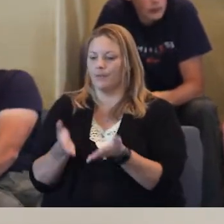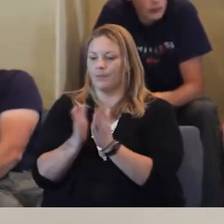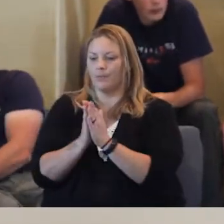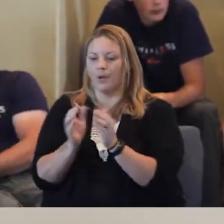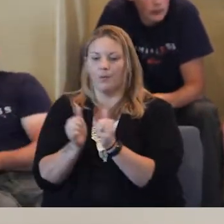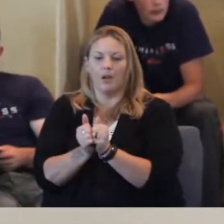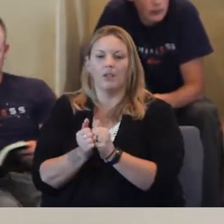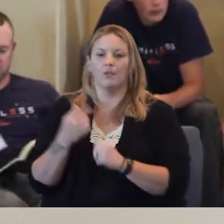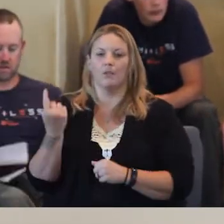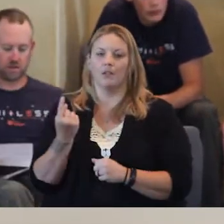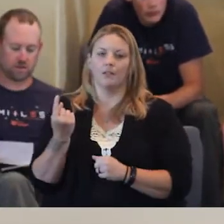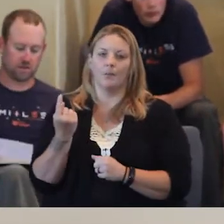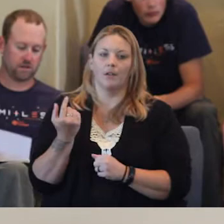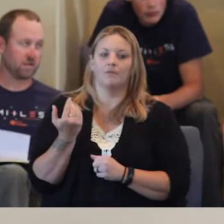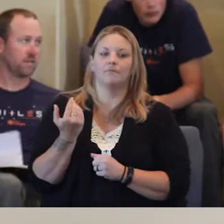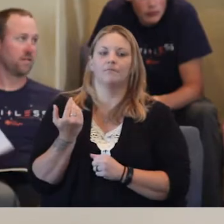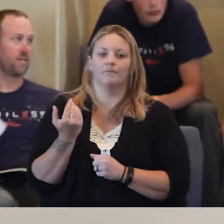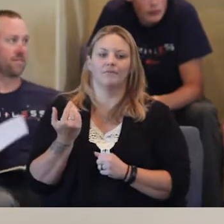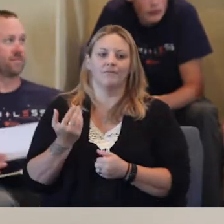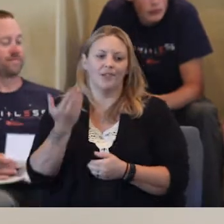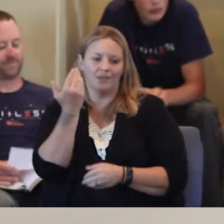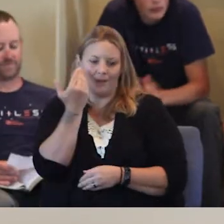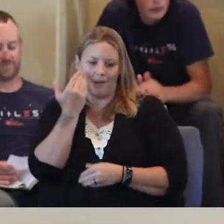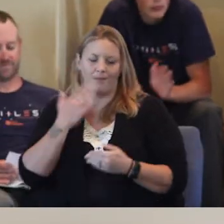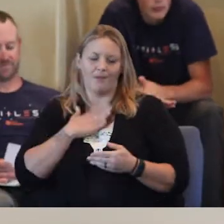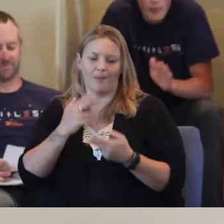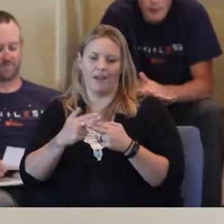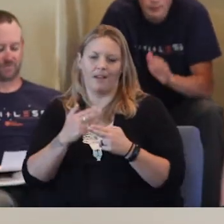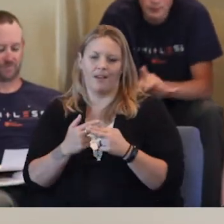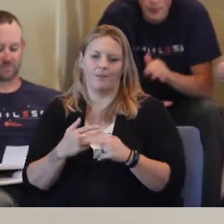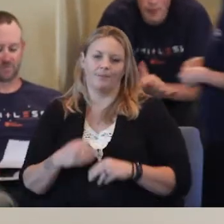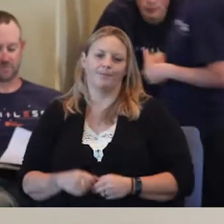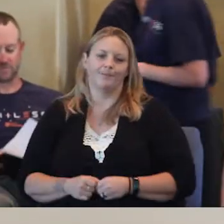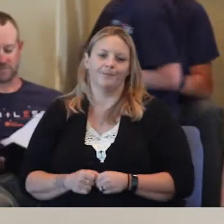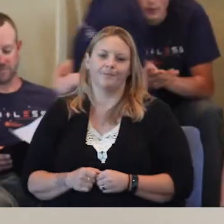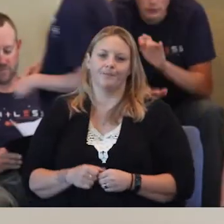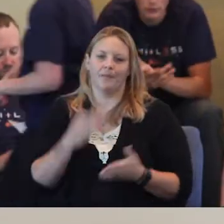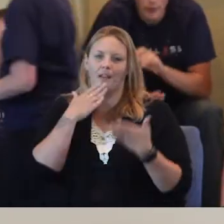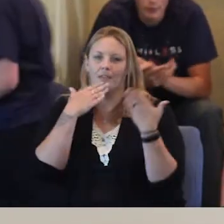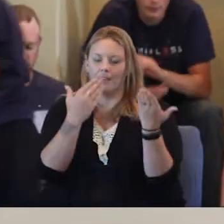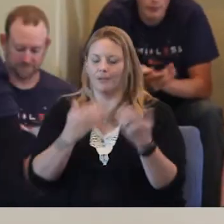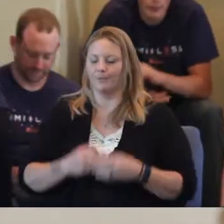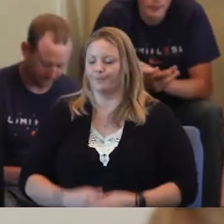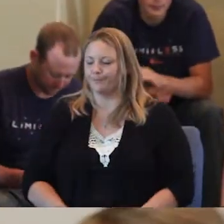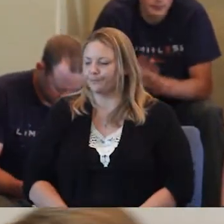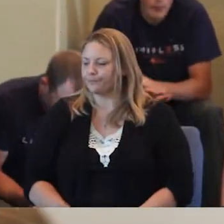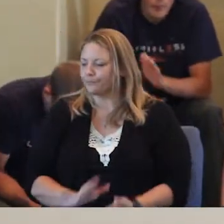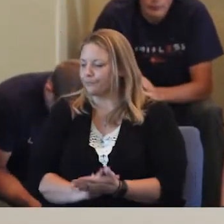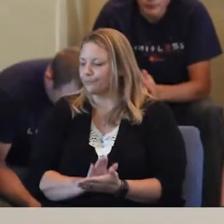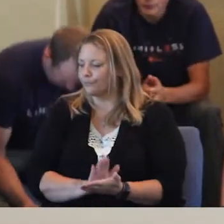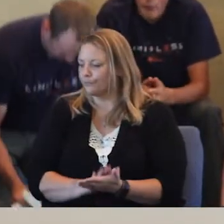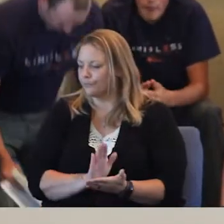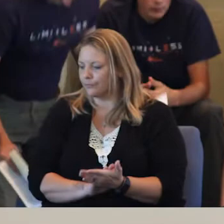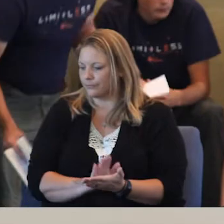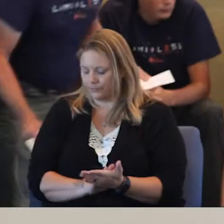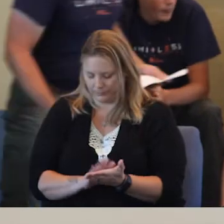to pray with or someone just to know that they know my name and they care. So, thank you.